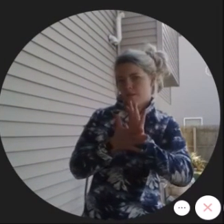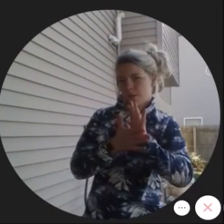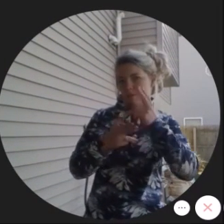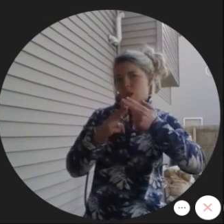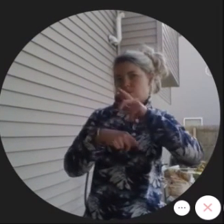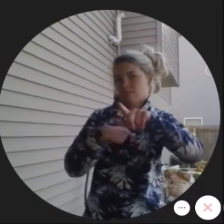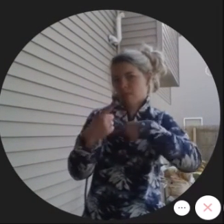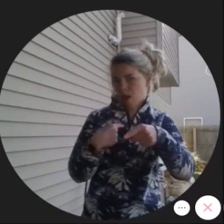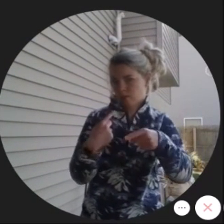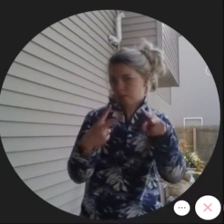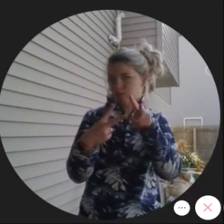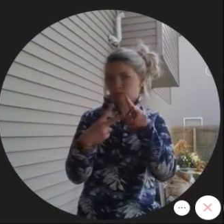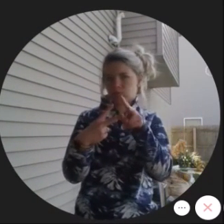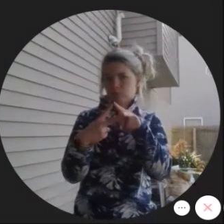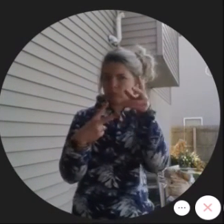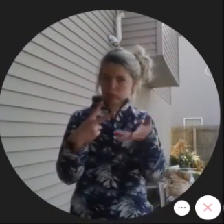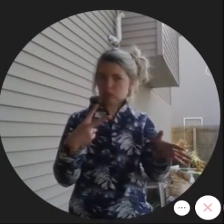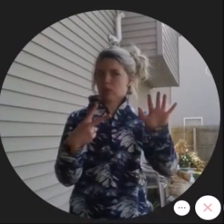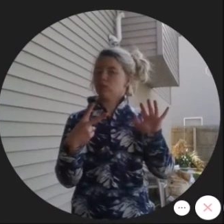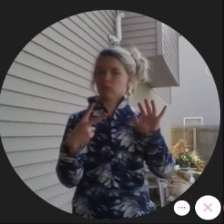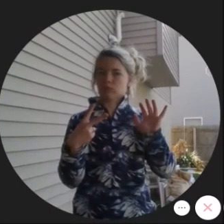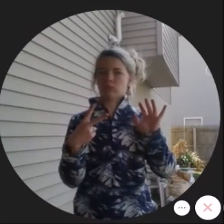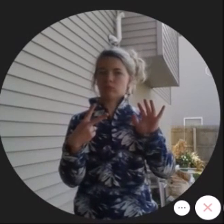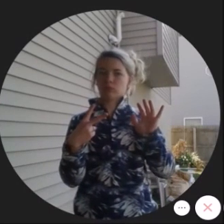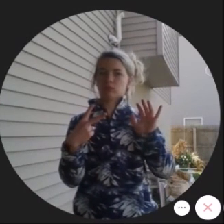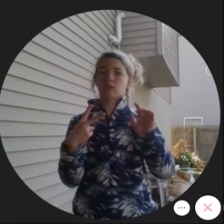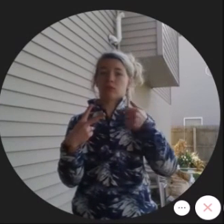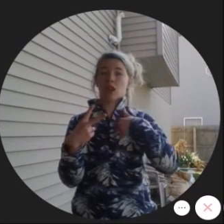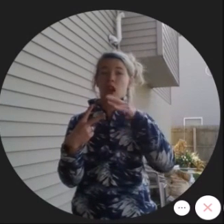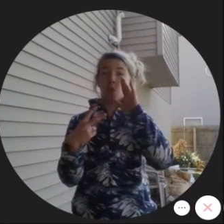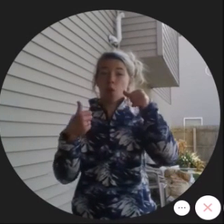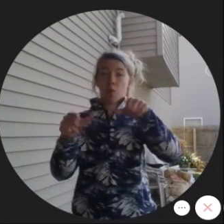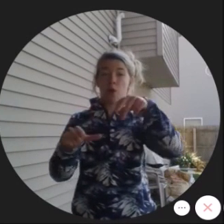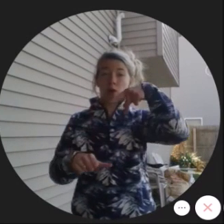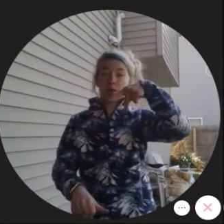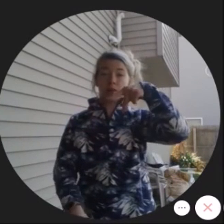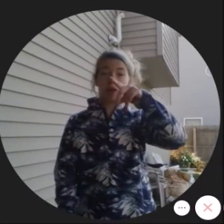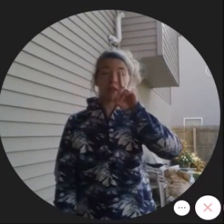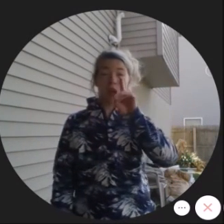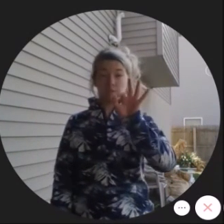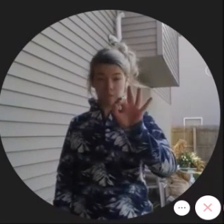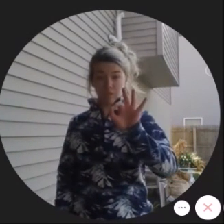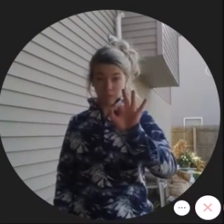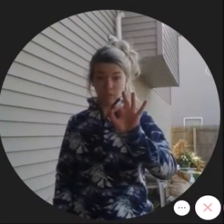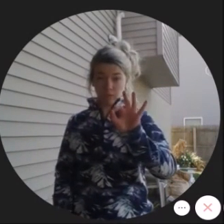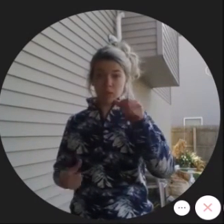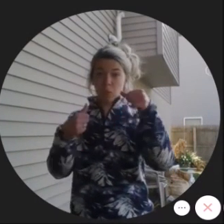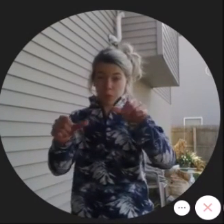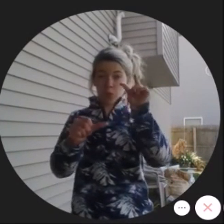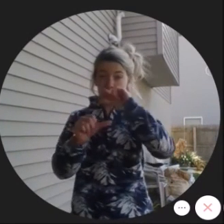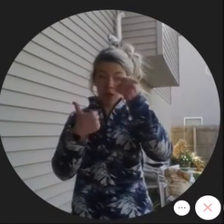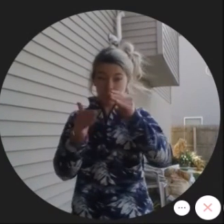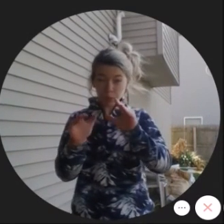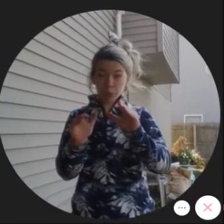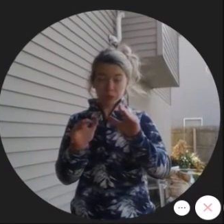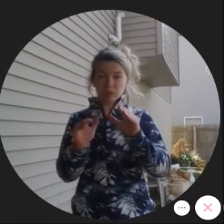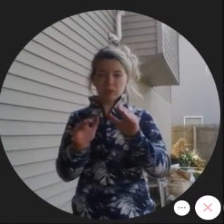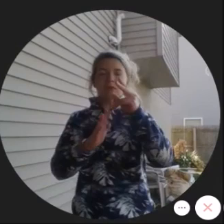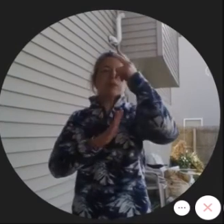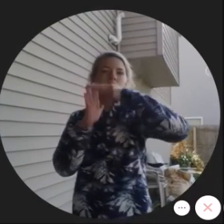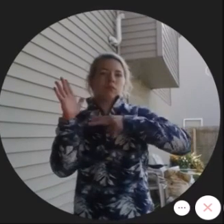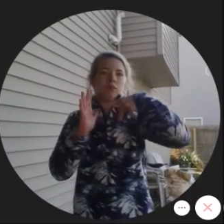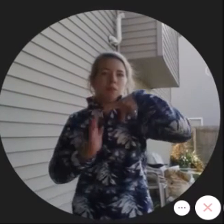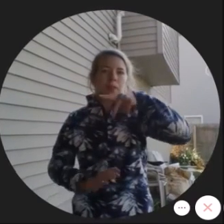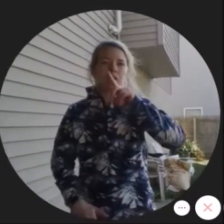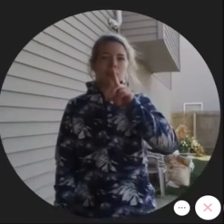I want you to read to chapter 4 and then watch the character summit video. I will post the PDF